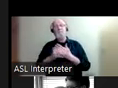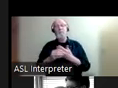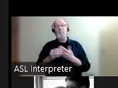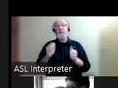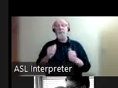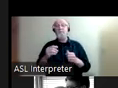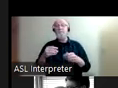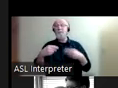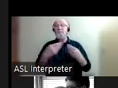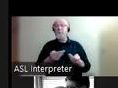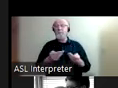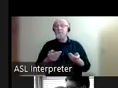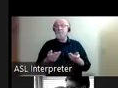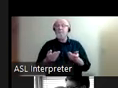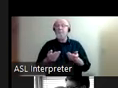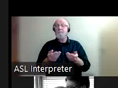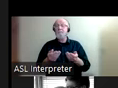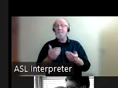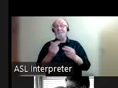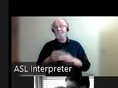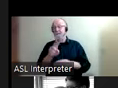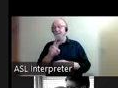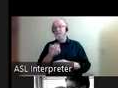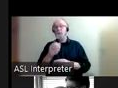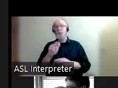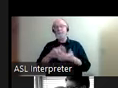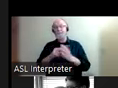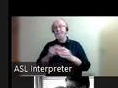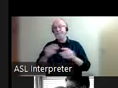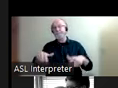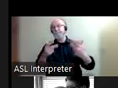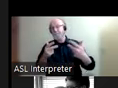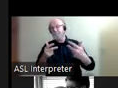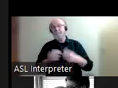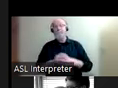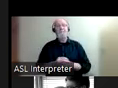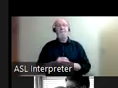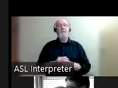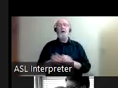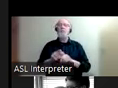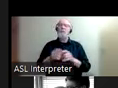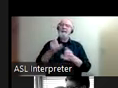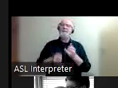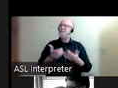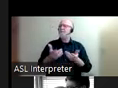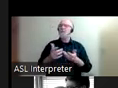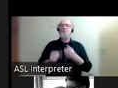offer a virtual component, which is really nice. And lastly, how can you support your public